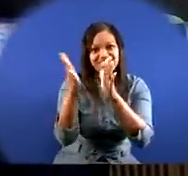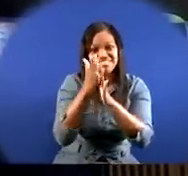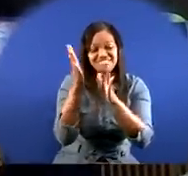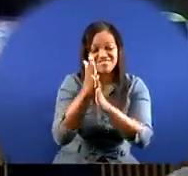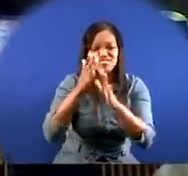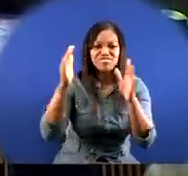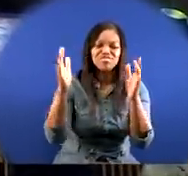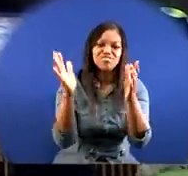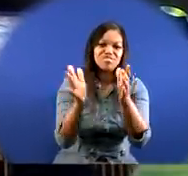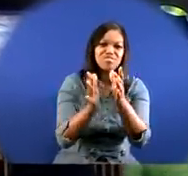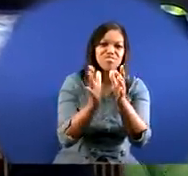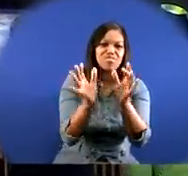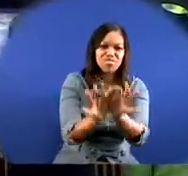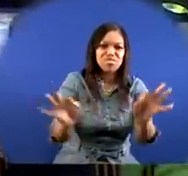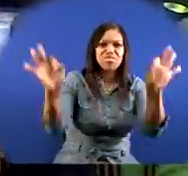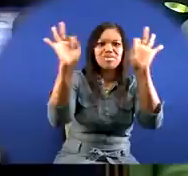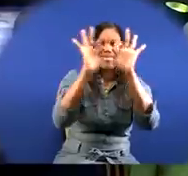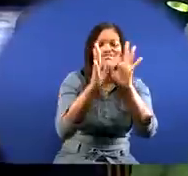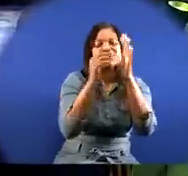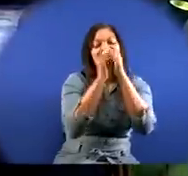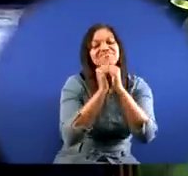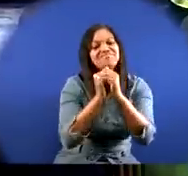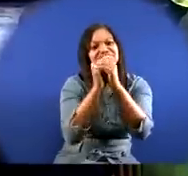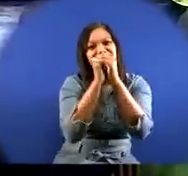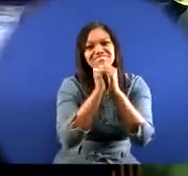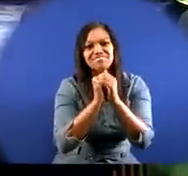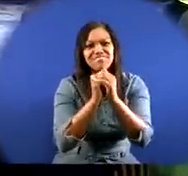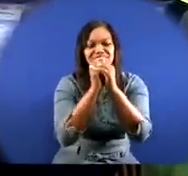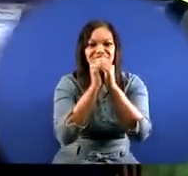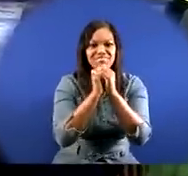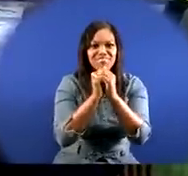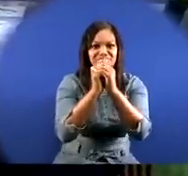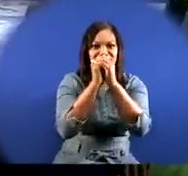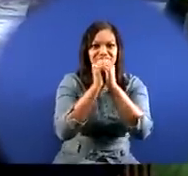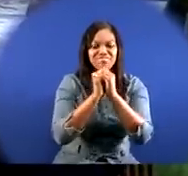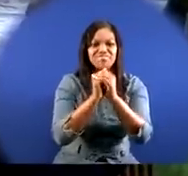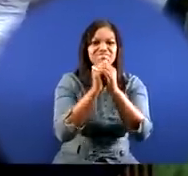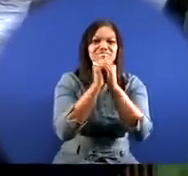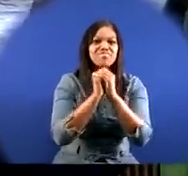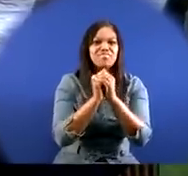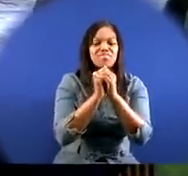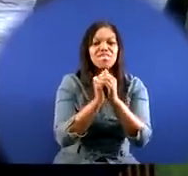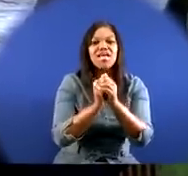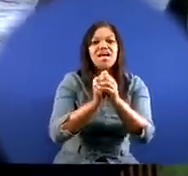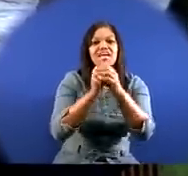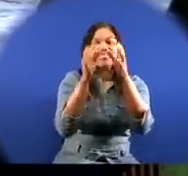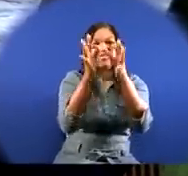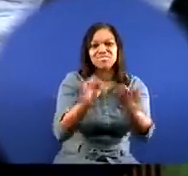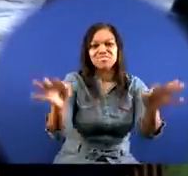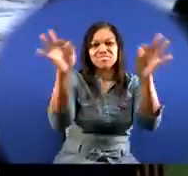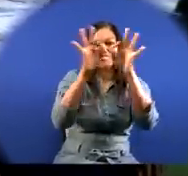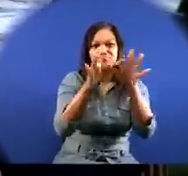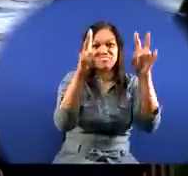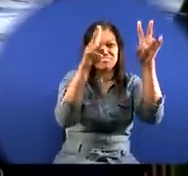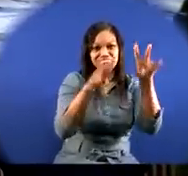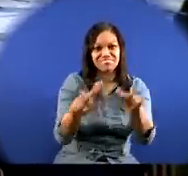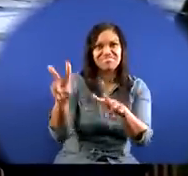to be adored. He's worthy to be magnified. And we bless his holy name.